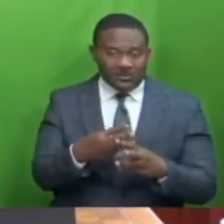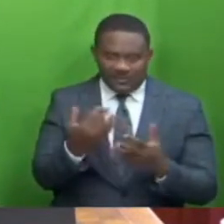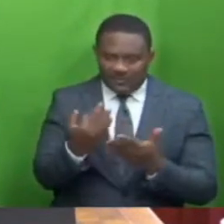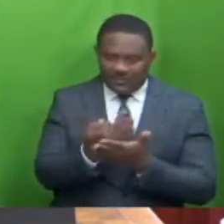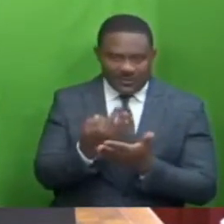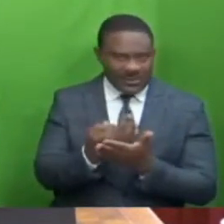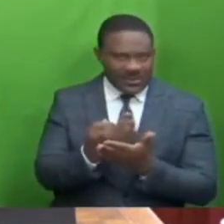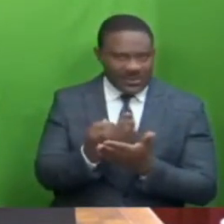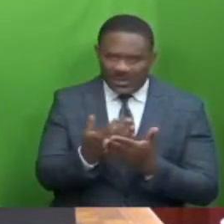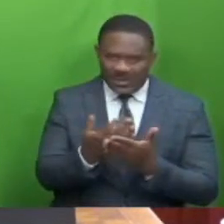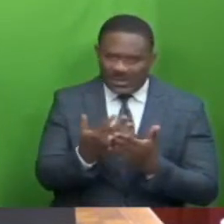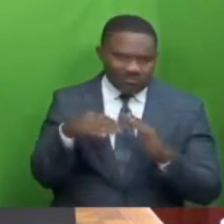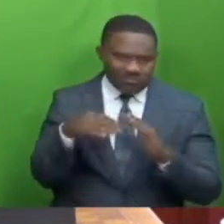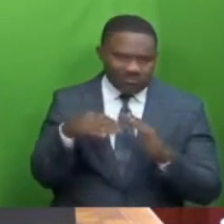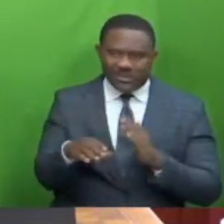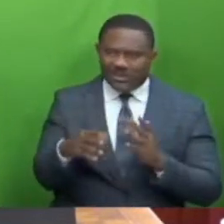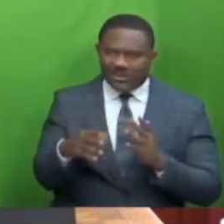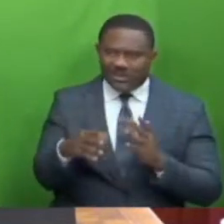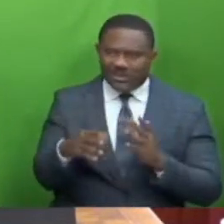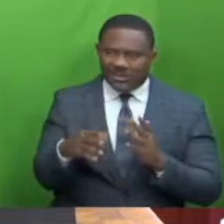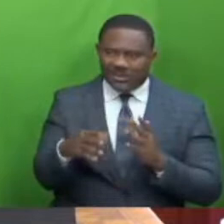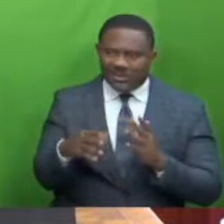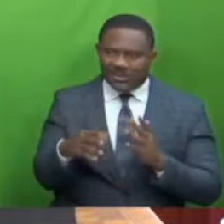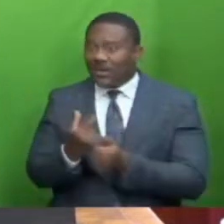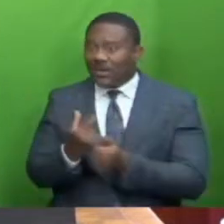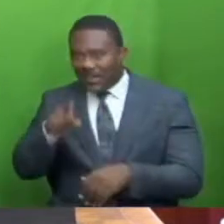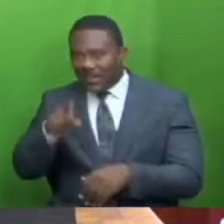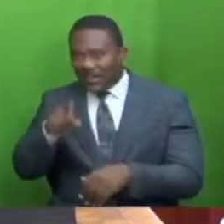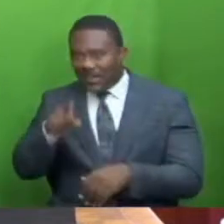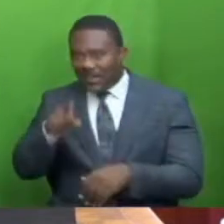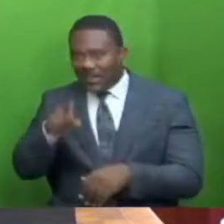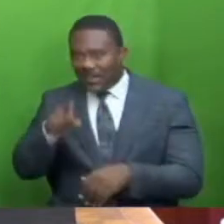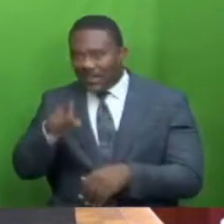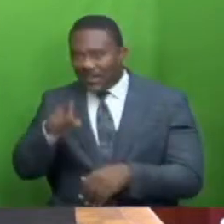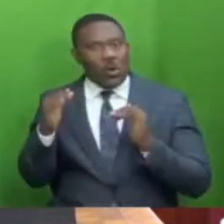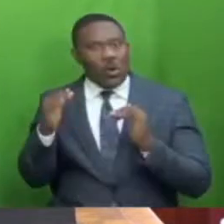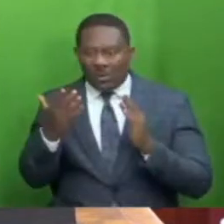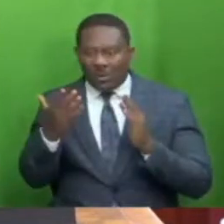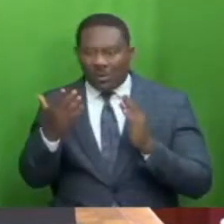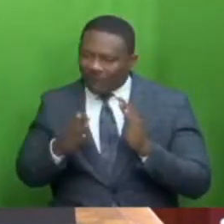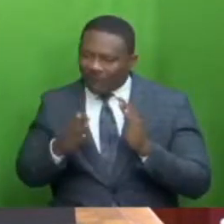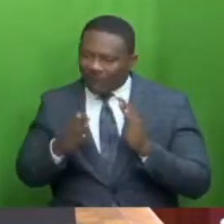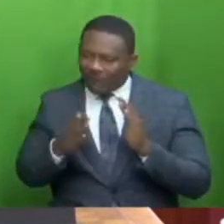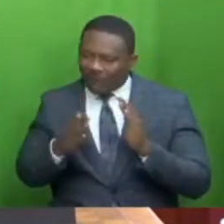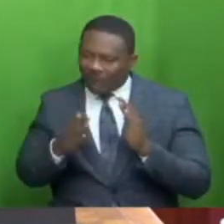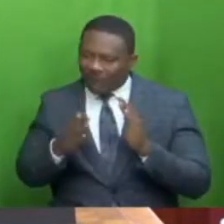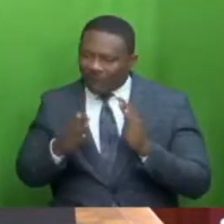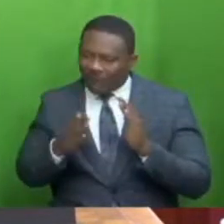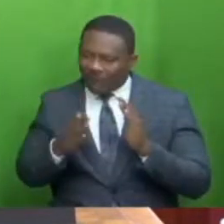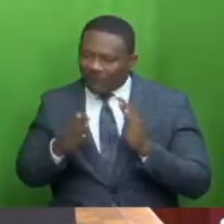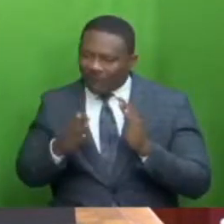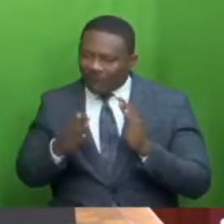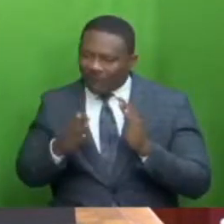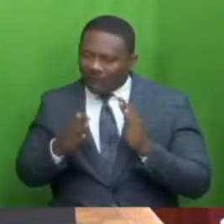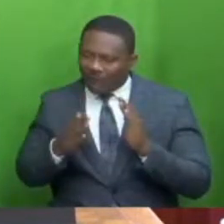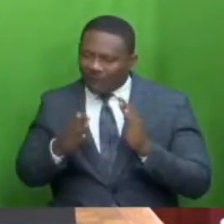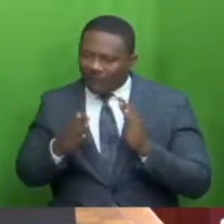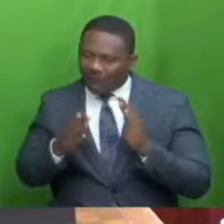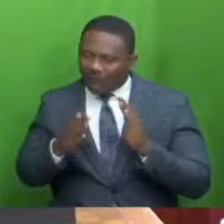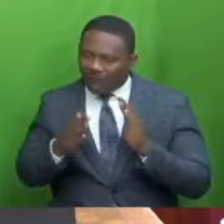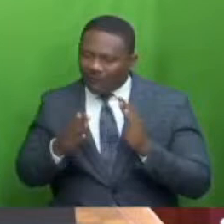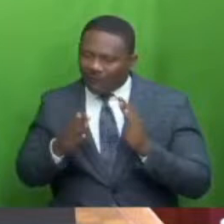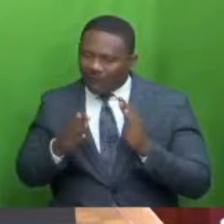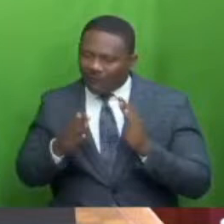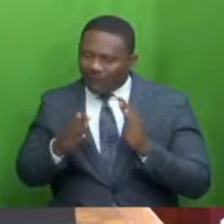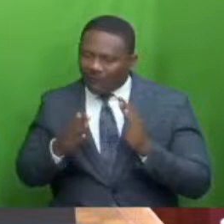strong and dampened hopes of a robust recovery. Mr. Speaker, the price of crude oil declined